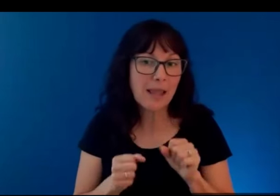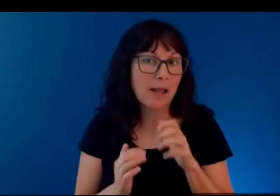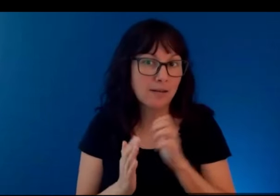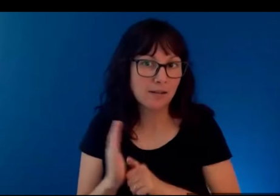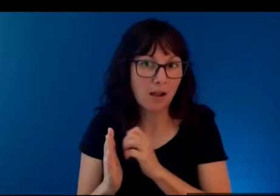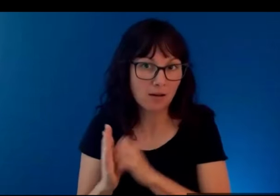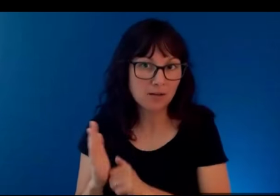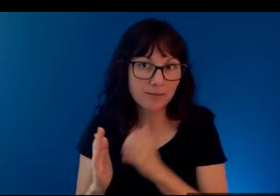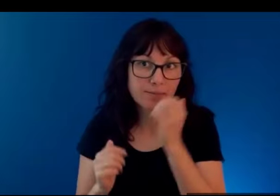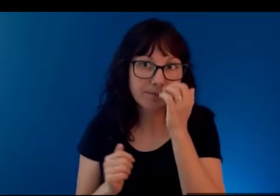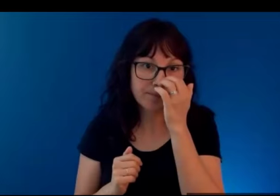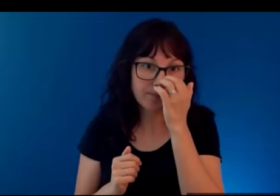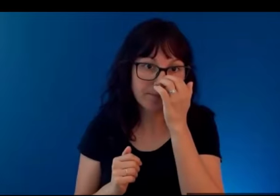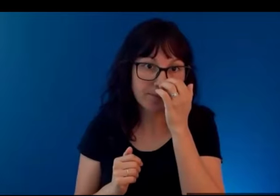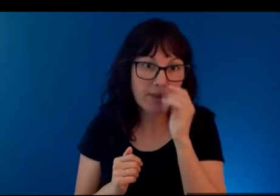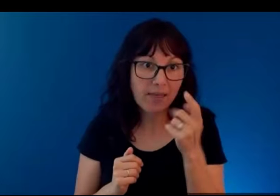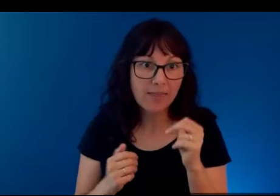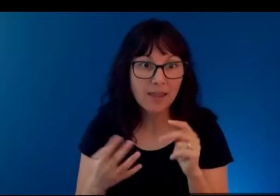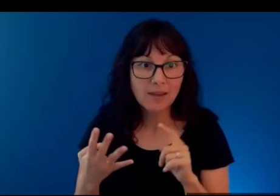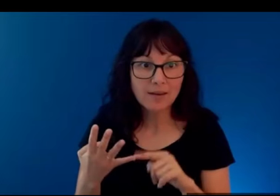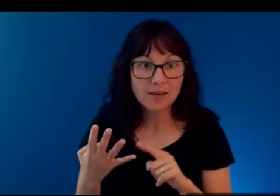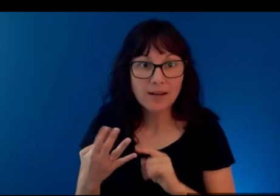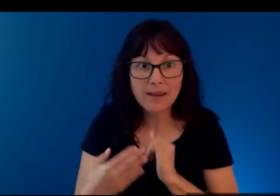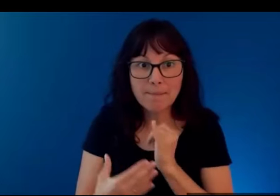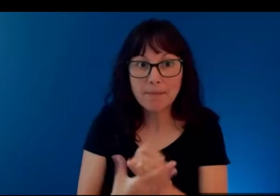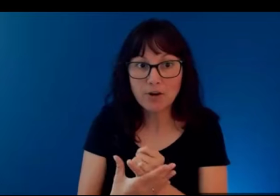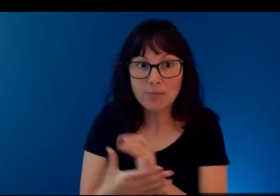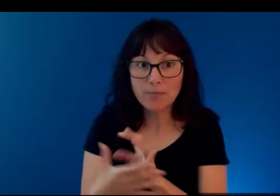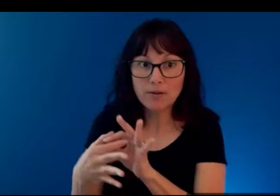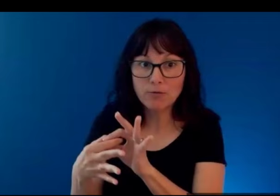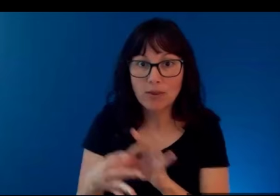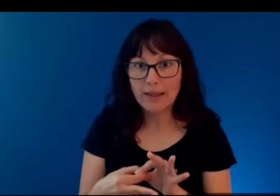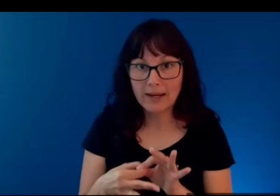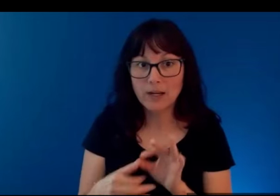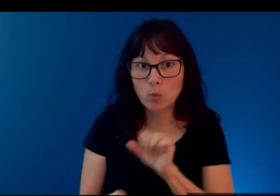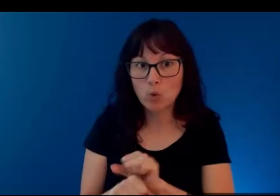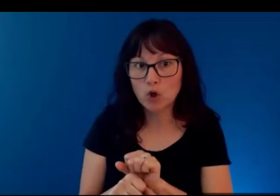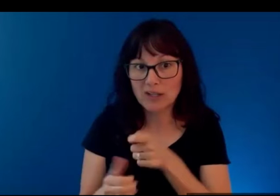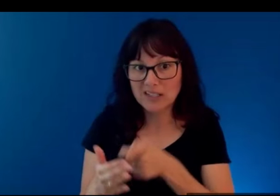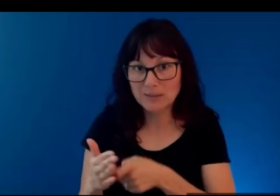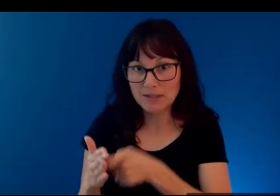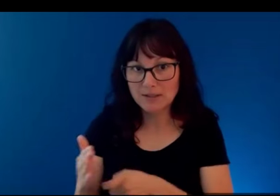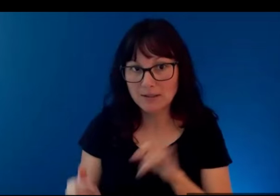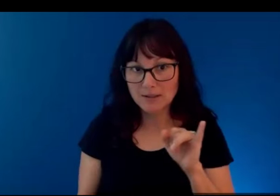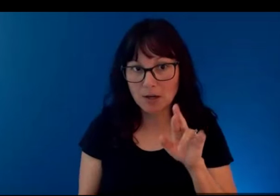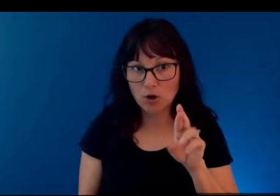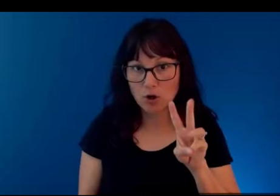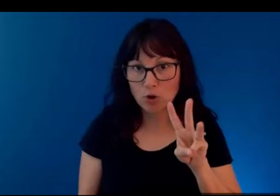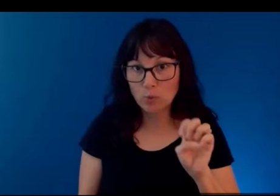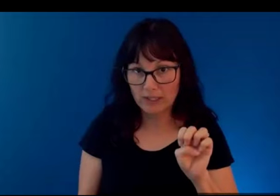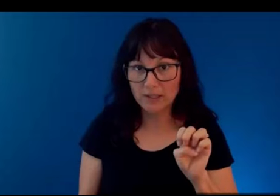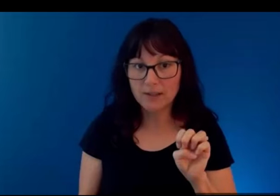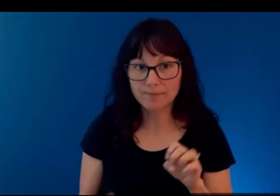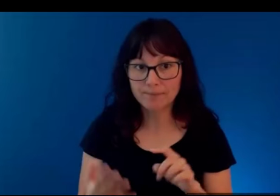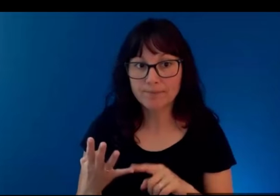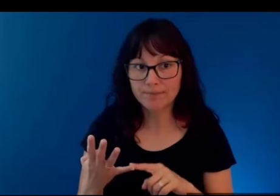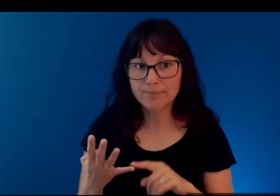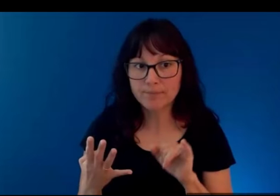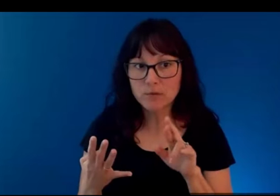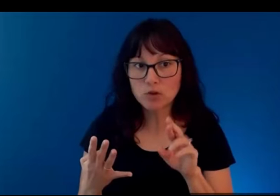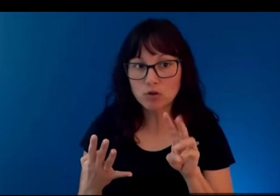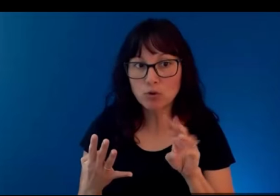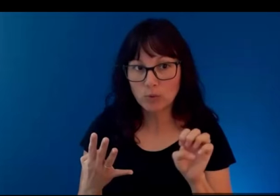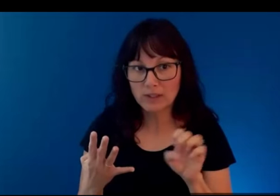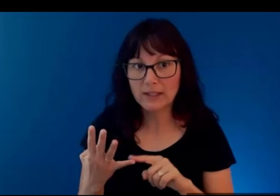deducted. And then there's impairment related work expenses. So IRWIs